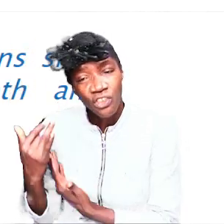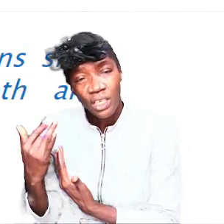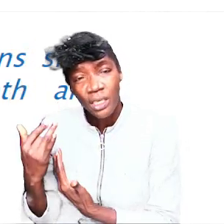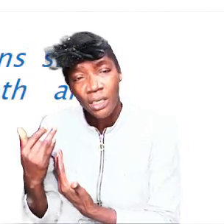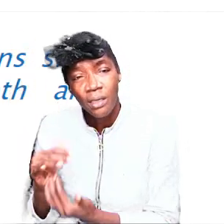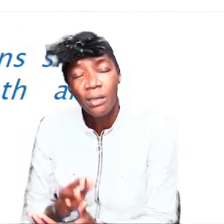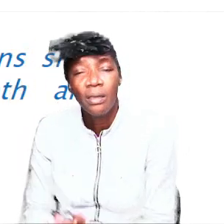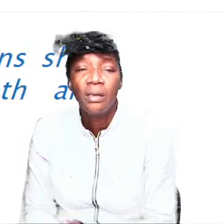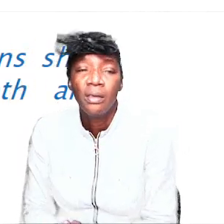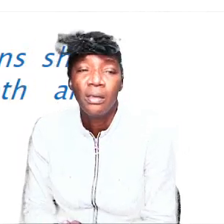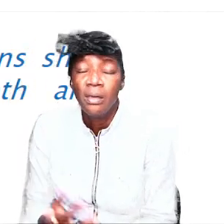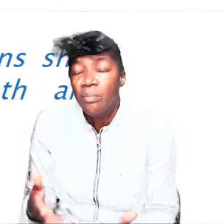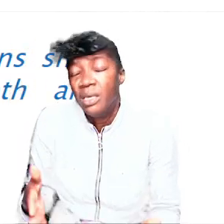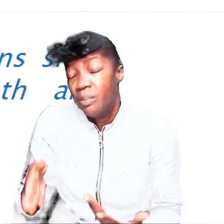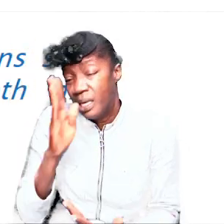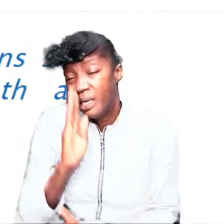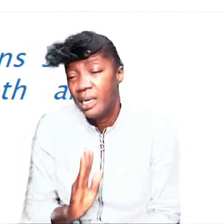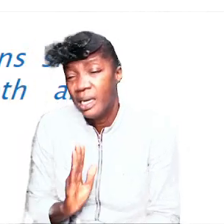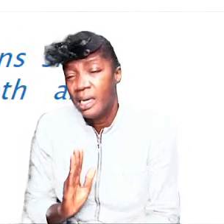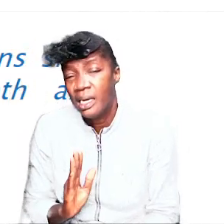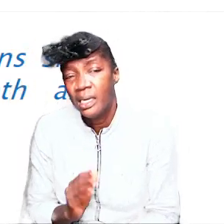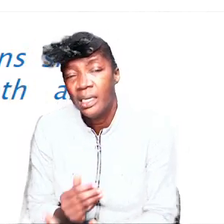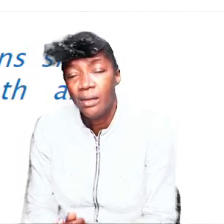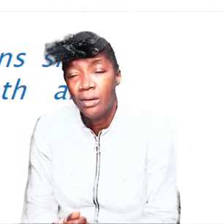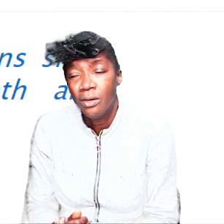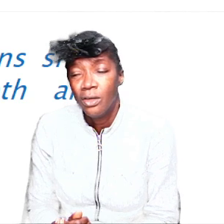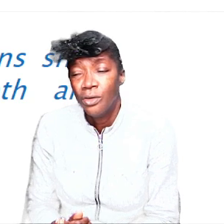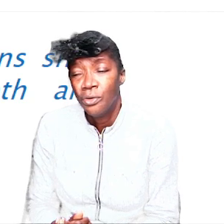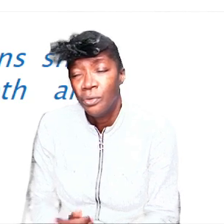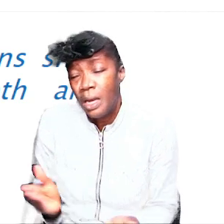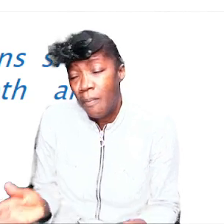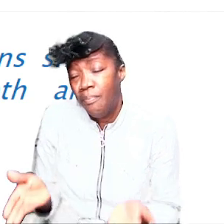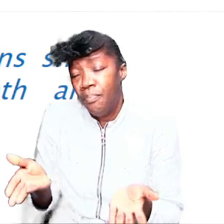would have even probably established him.